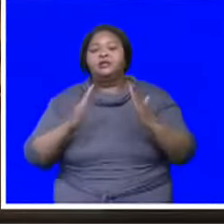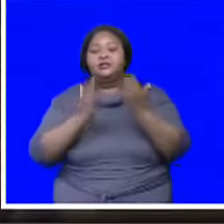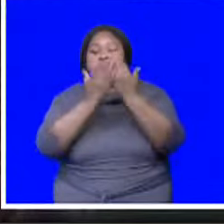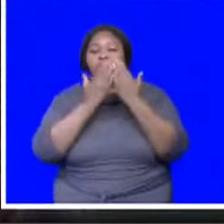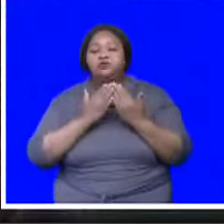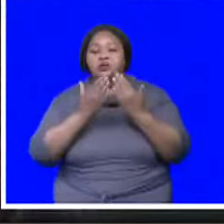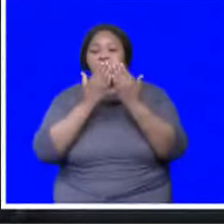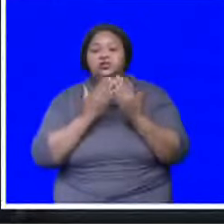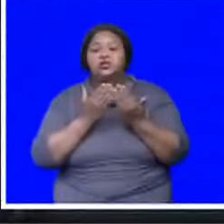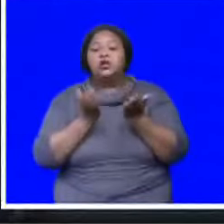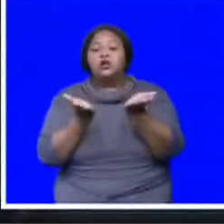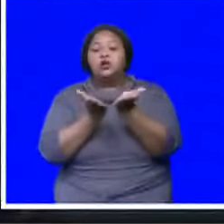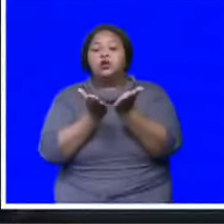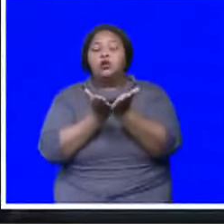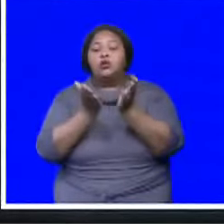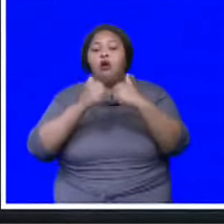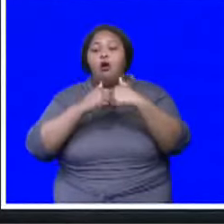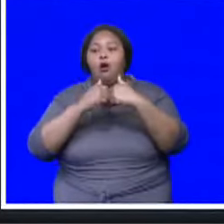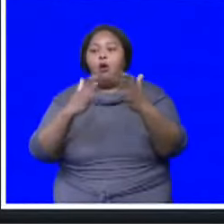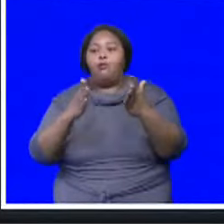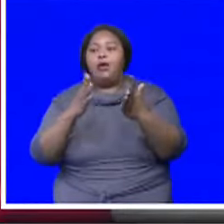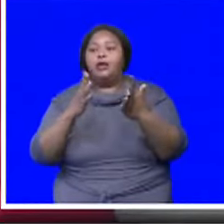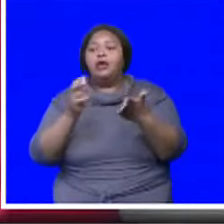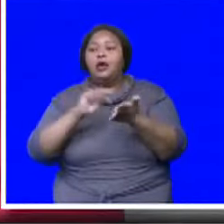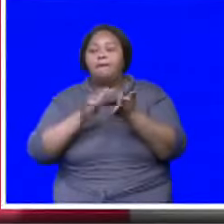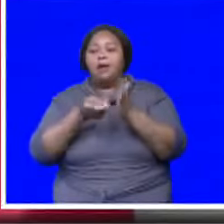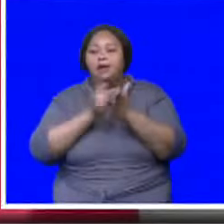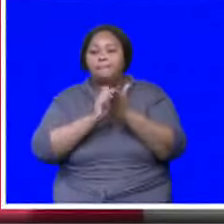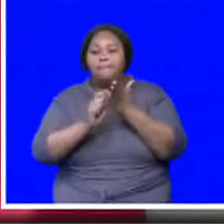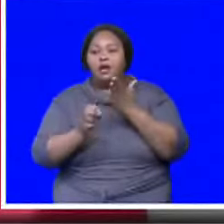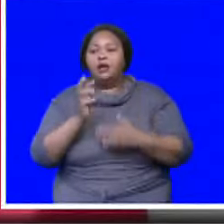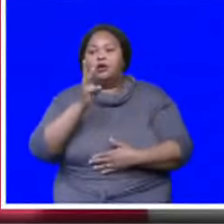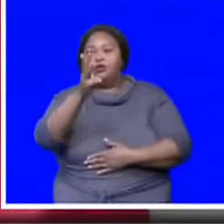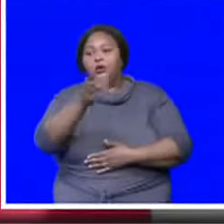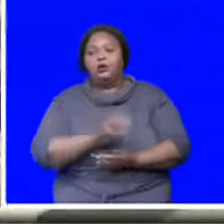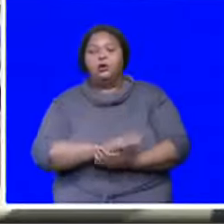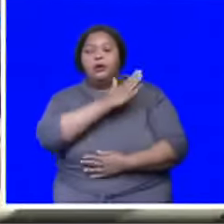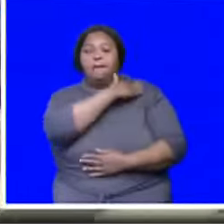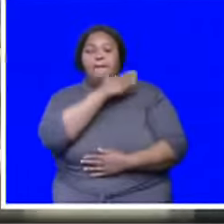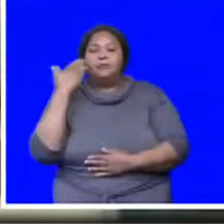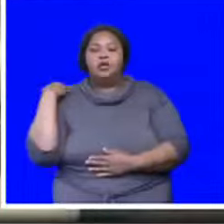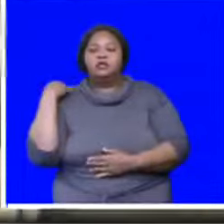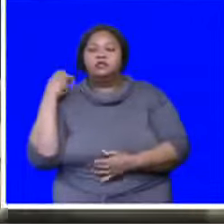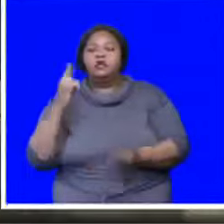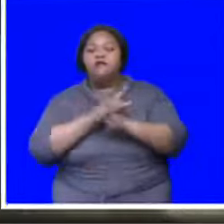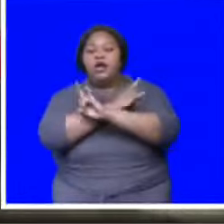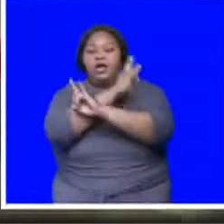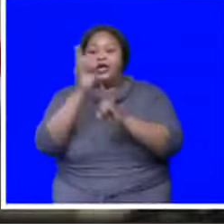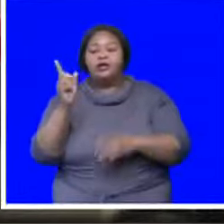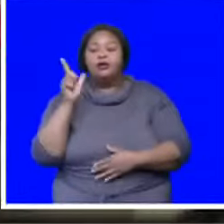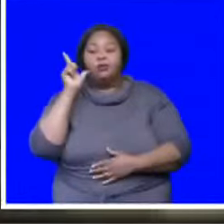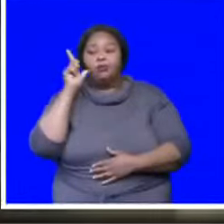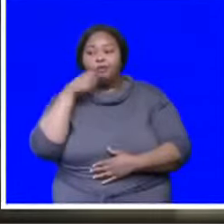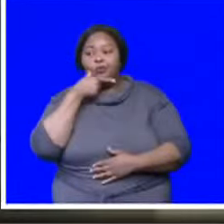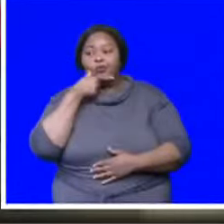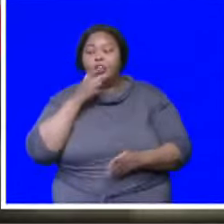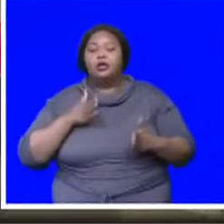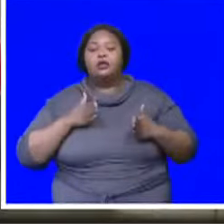an outlining of its school's opening plan. And the Minister of Health, Liz Nkosi, has officially opened the